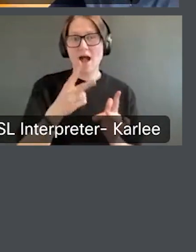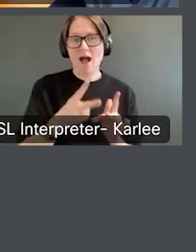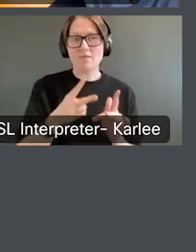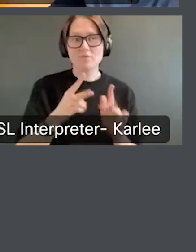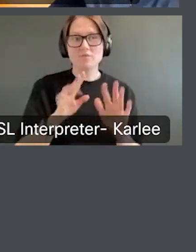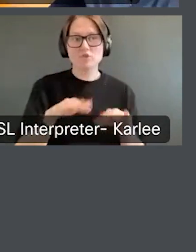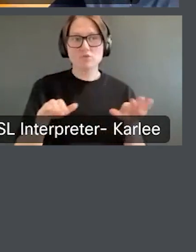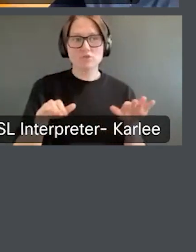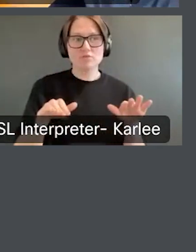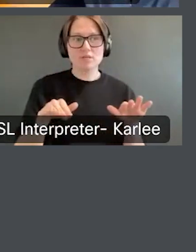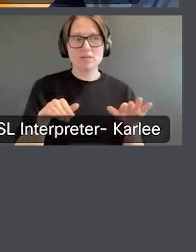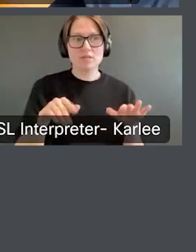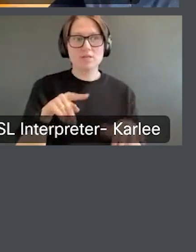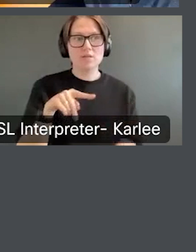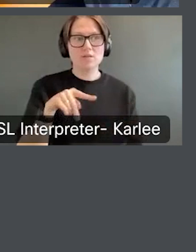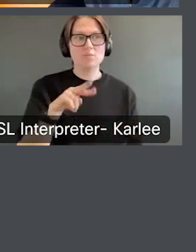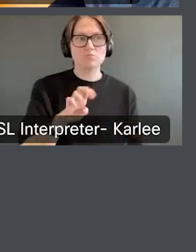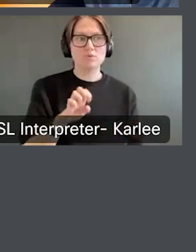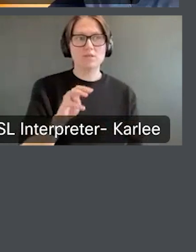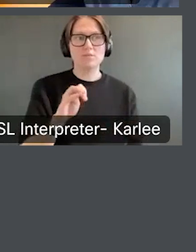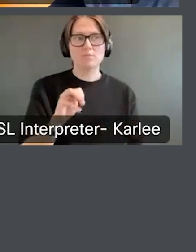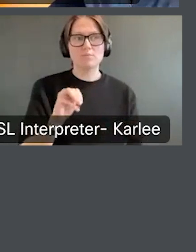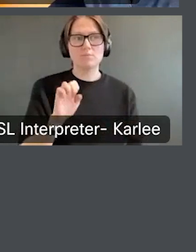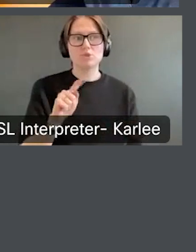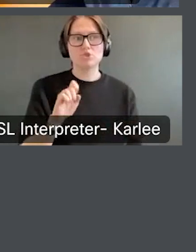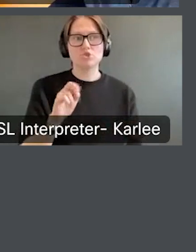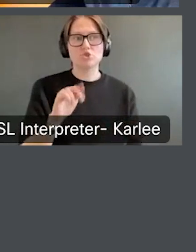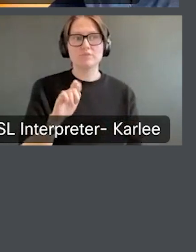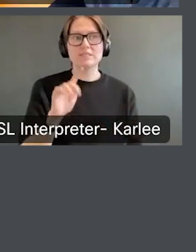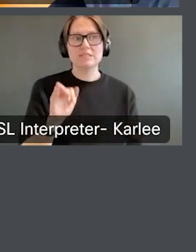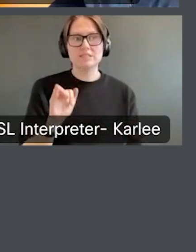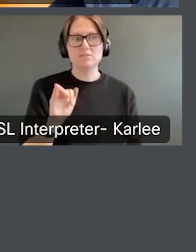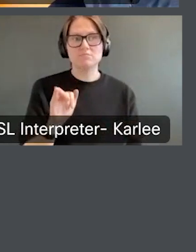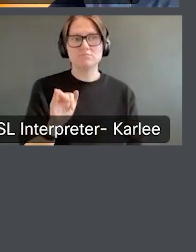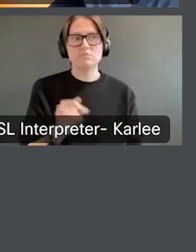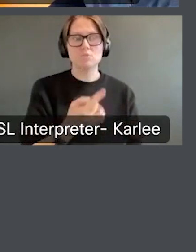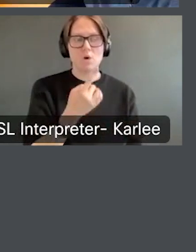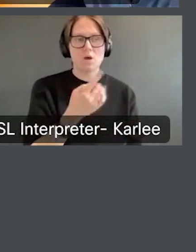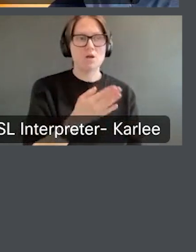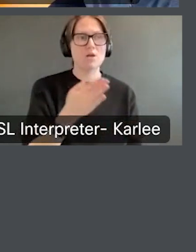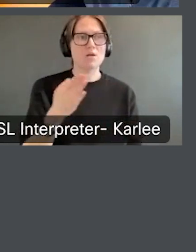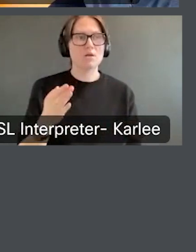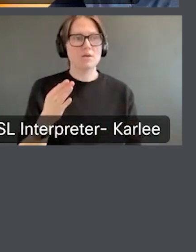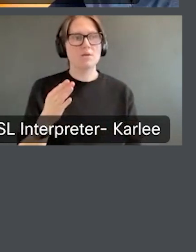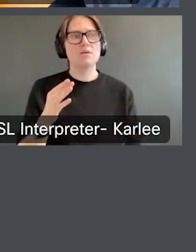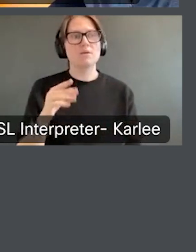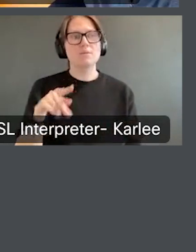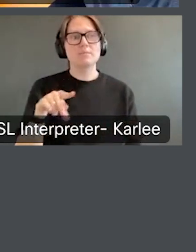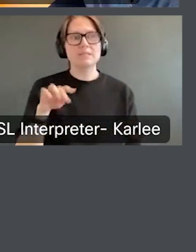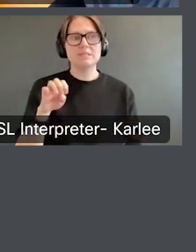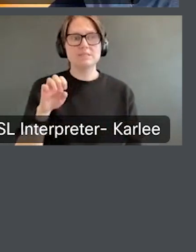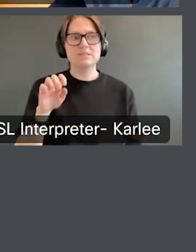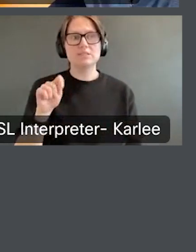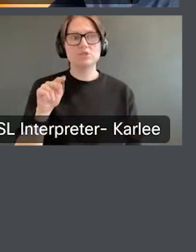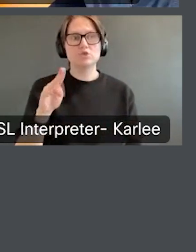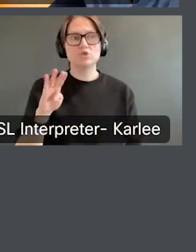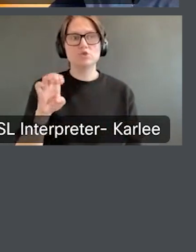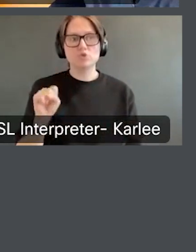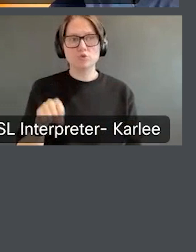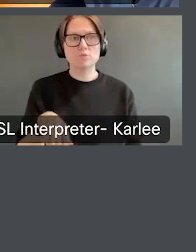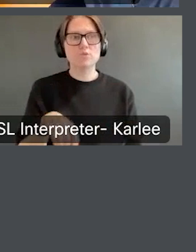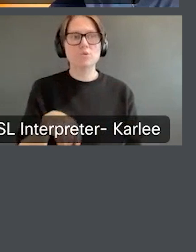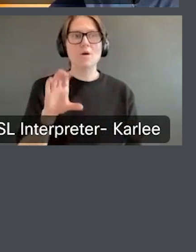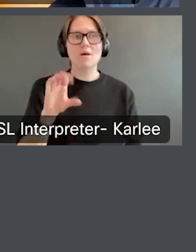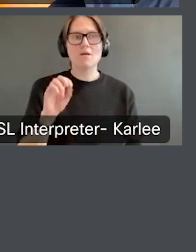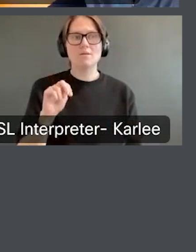one, and laryngotomy tubes or having conductive or mixed hearing loss was